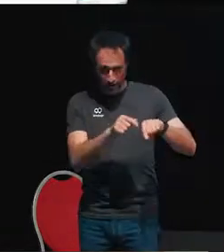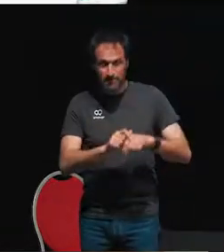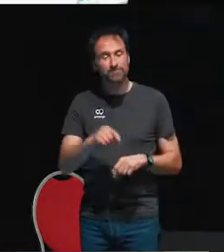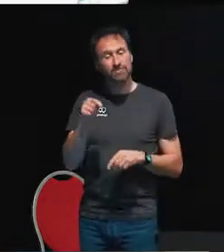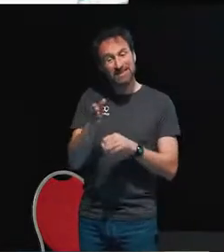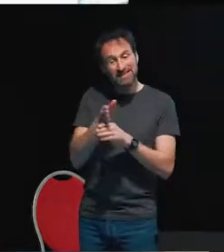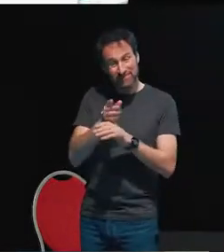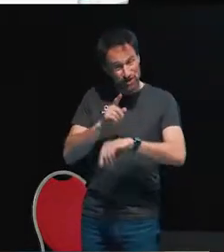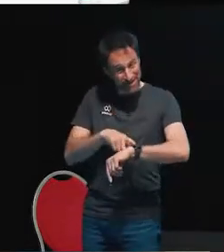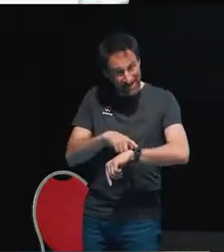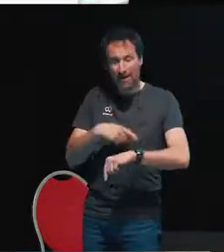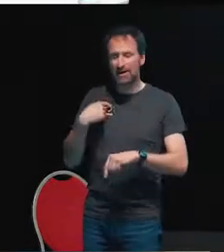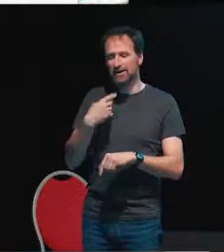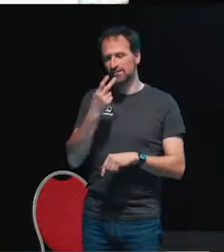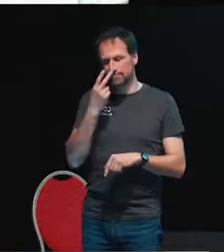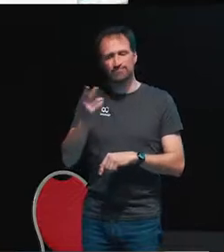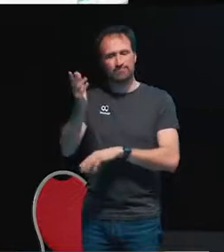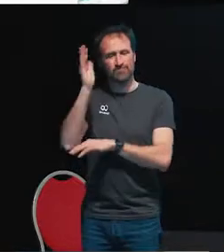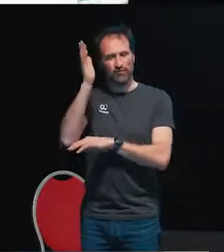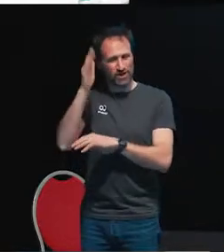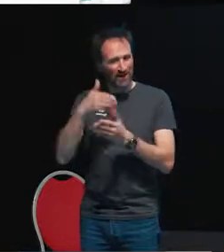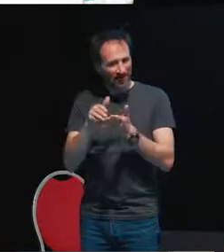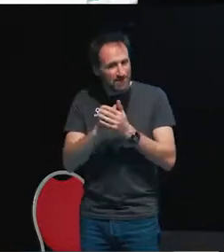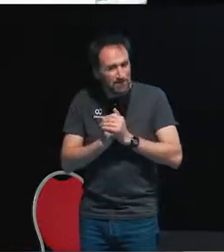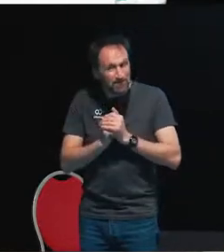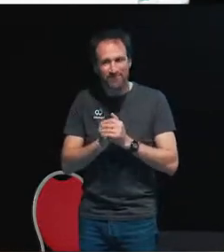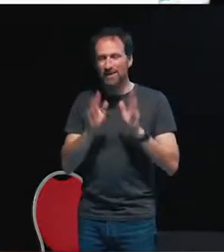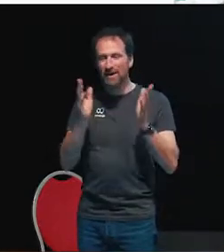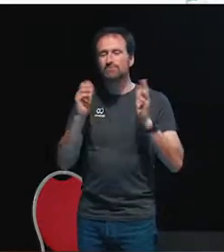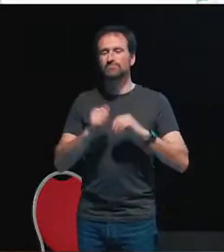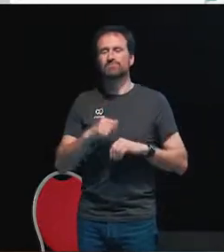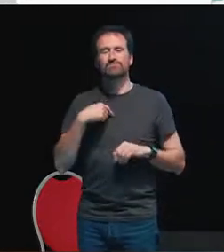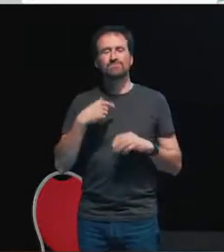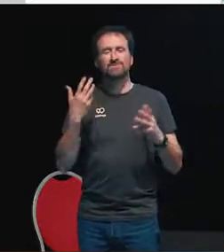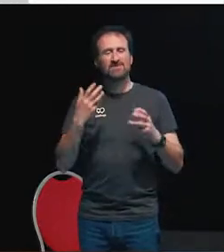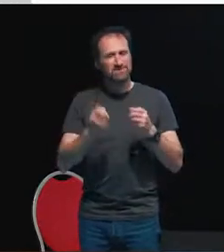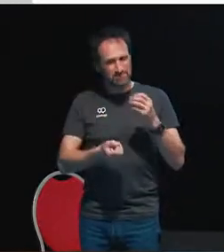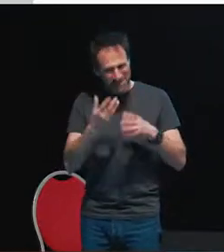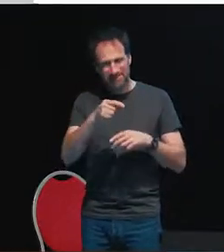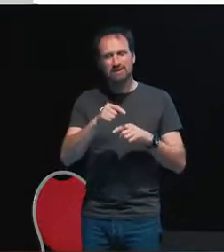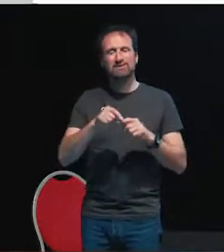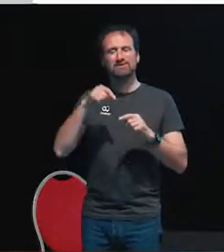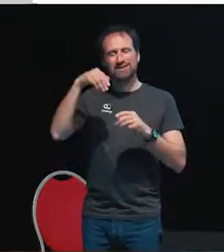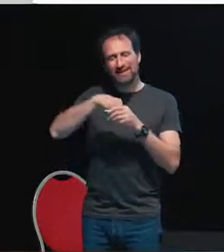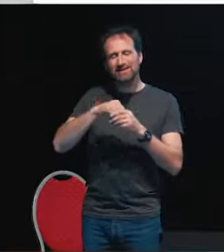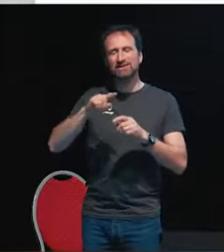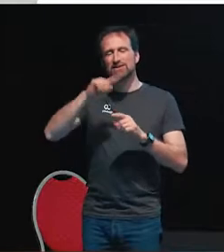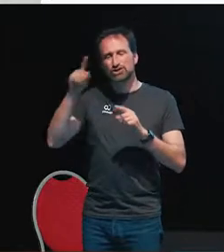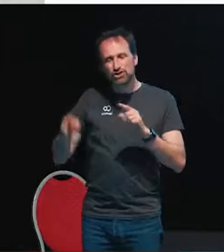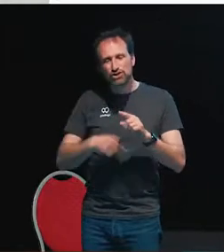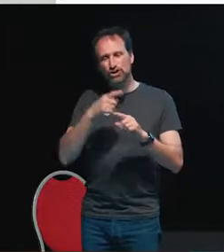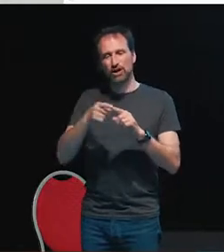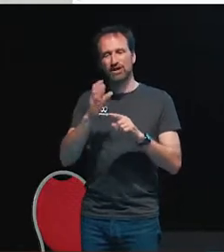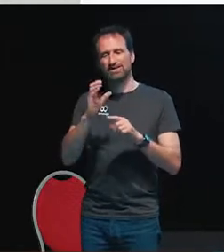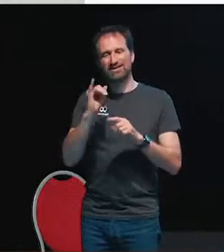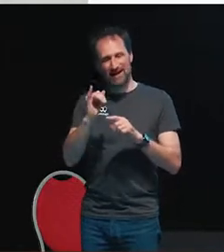two to the talk itself great so right now what's happening is this is going to run inside of circle CI it's gonna bring up a